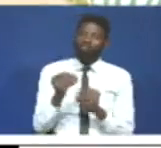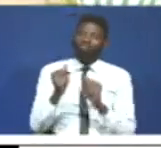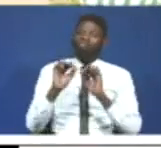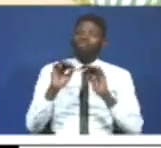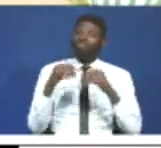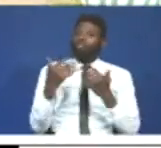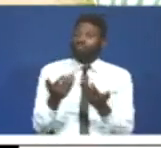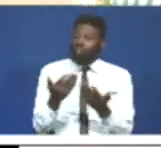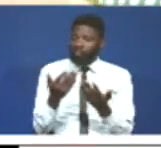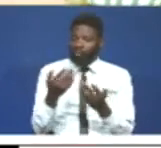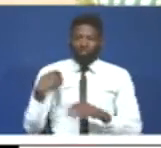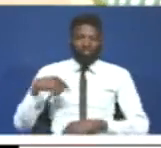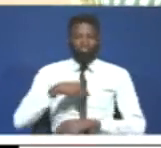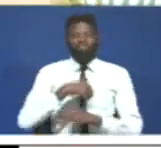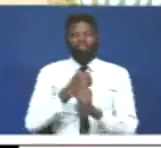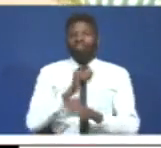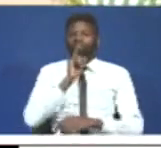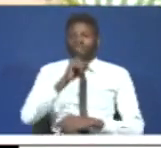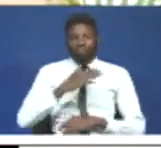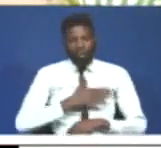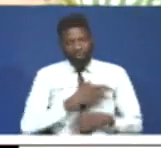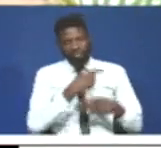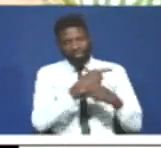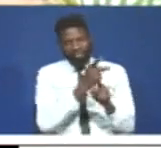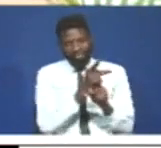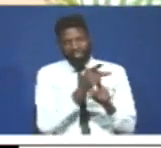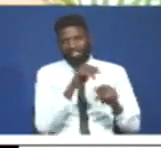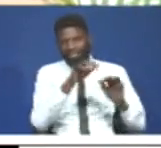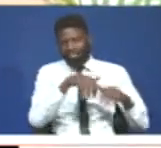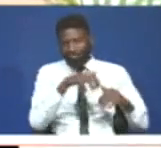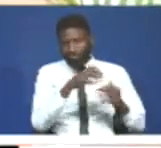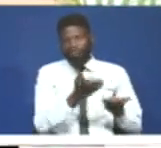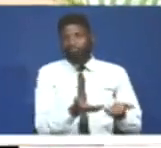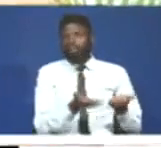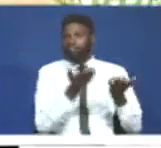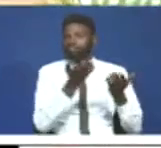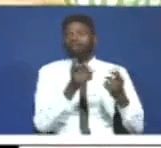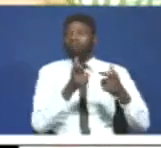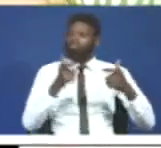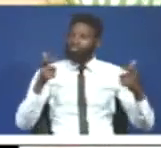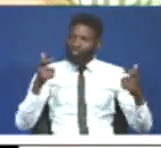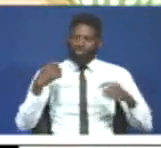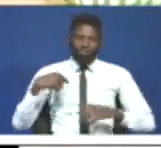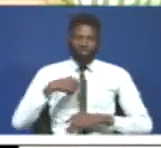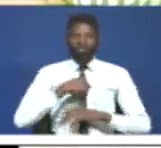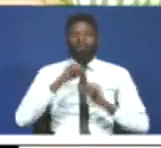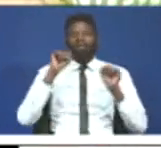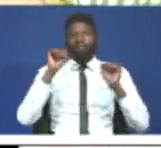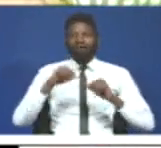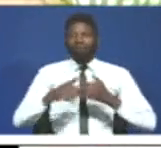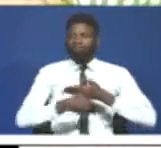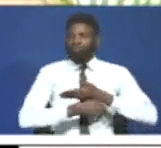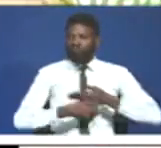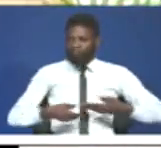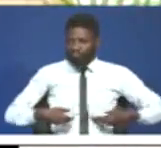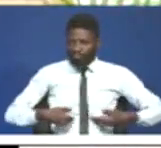we enhance our productivity and we expand our production so that we can drive hunger out of